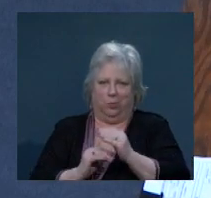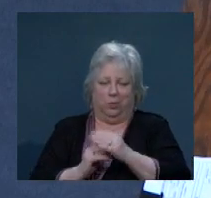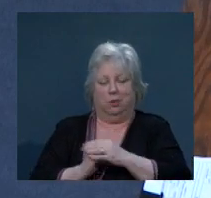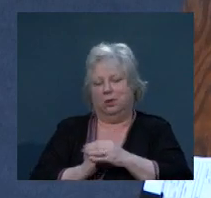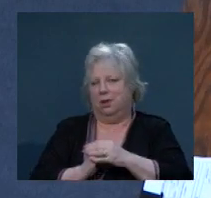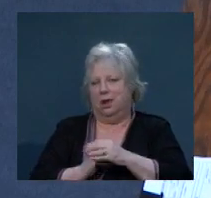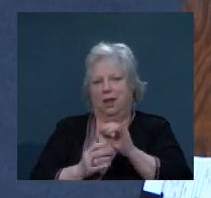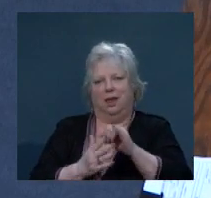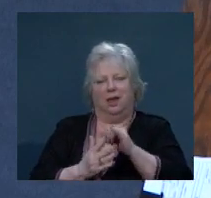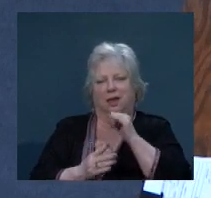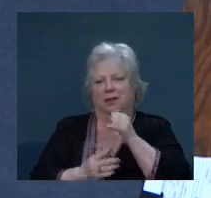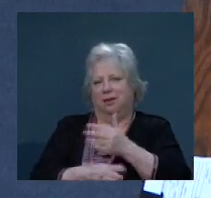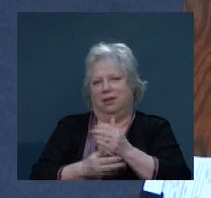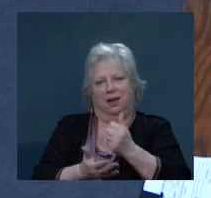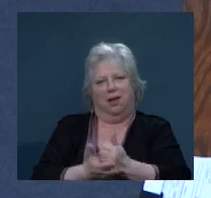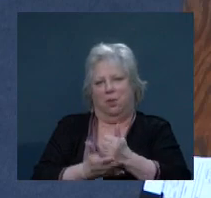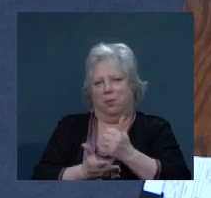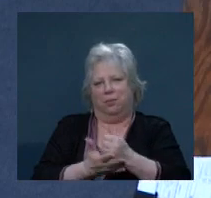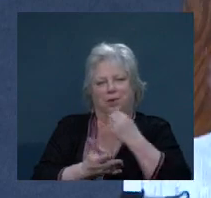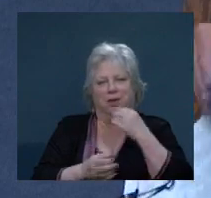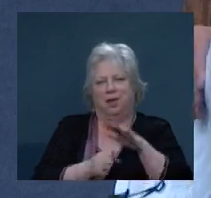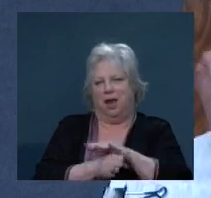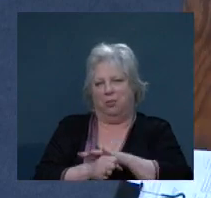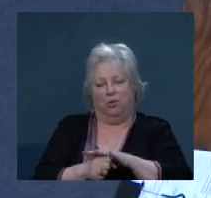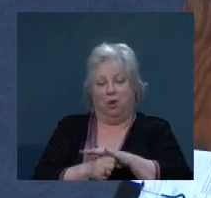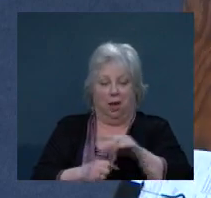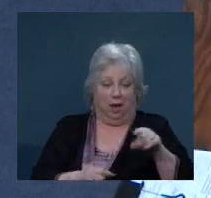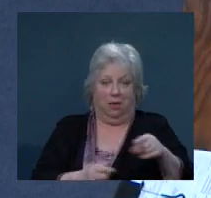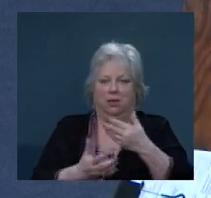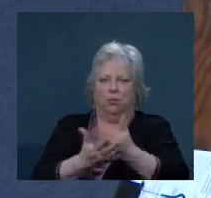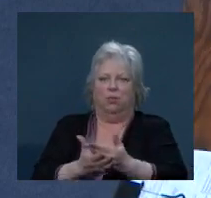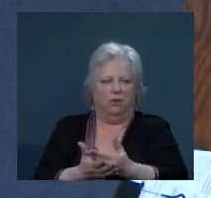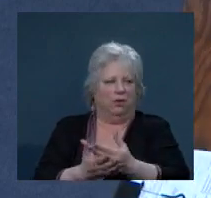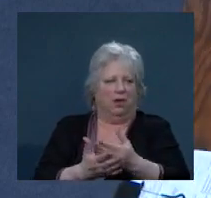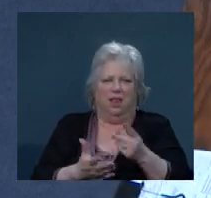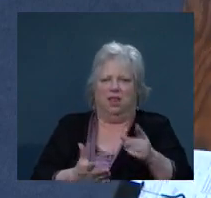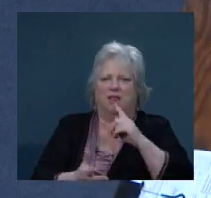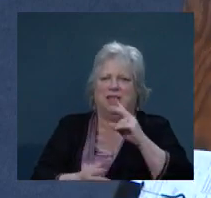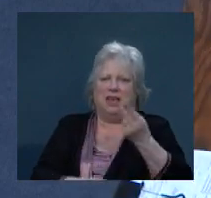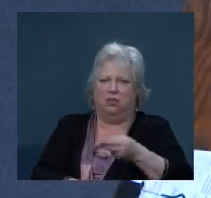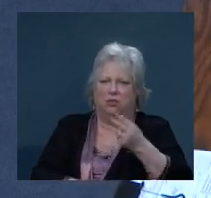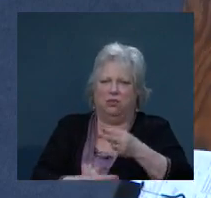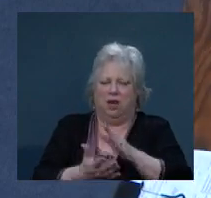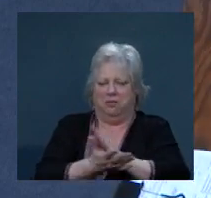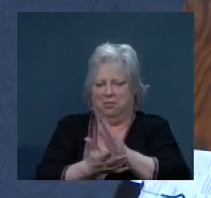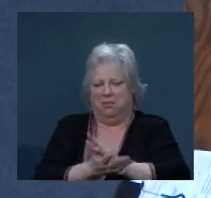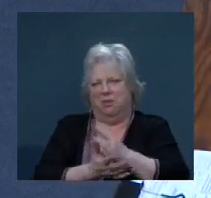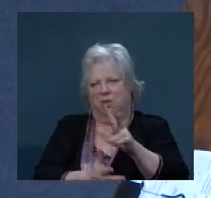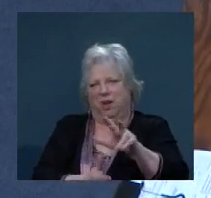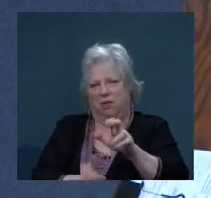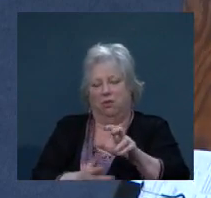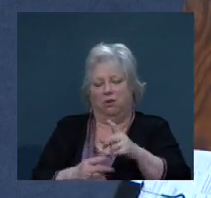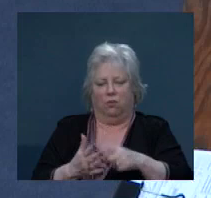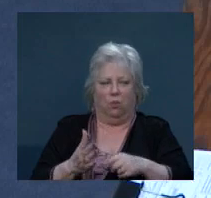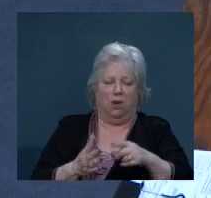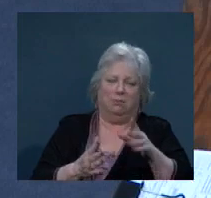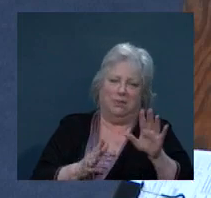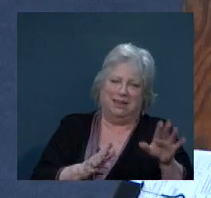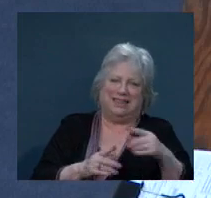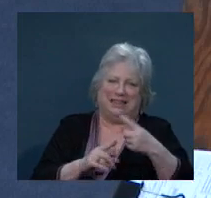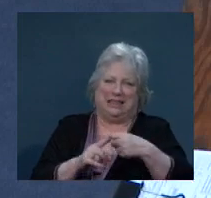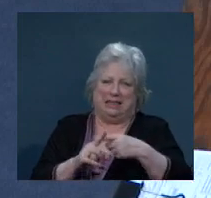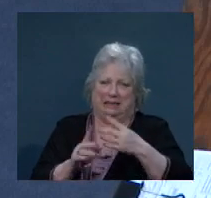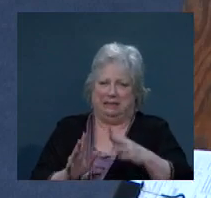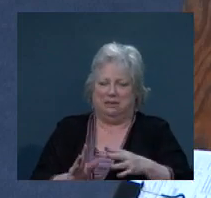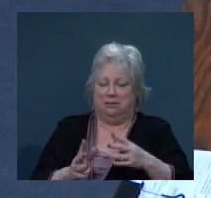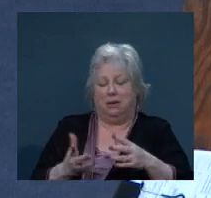This does nothing for the neighborhood. And this proves it. This is history of what his